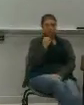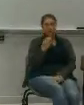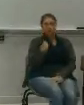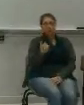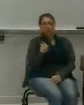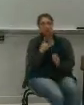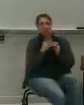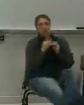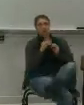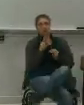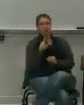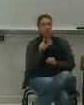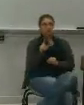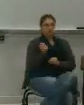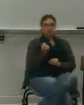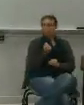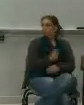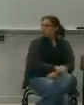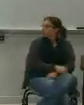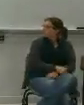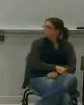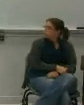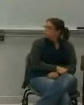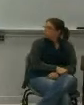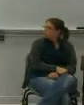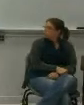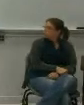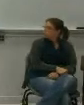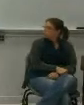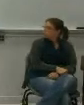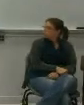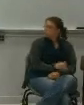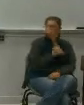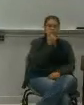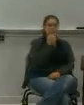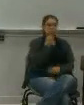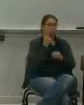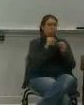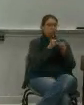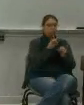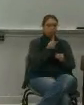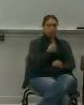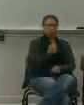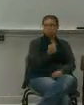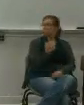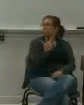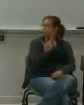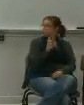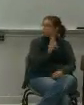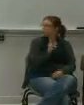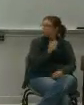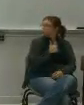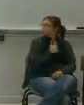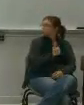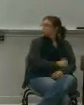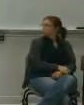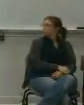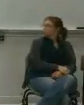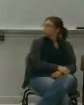And there's one more flux, I think that's it. Oh, two more fluxes, three more fluxes, sorry.